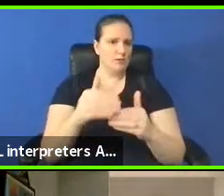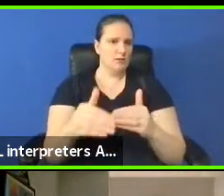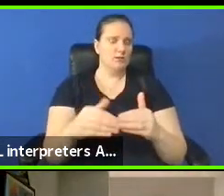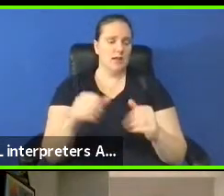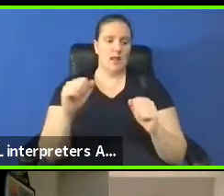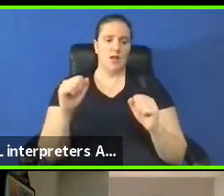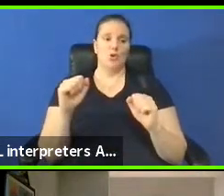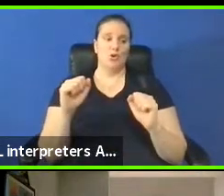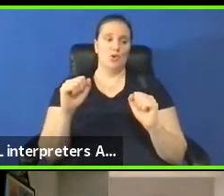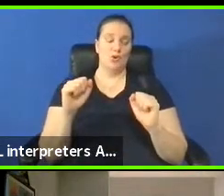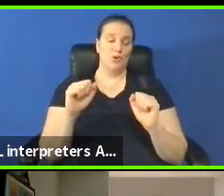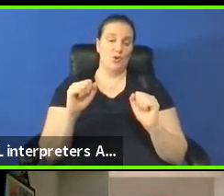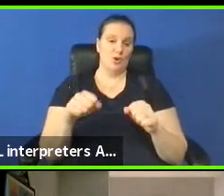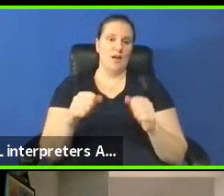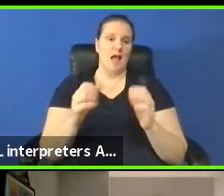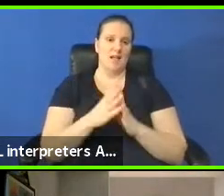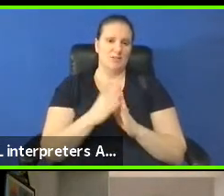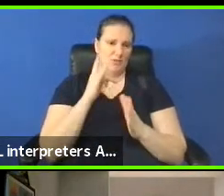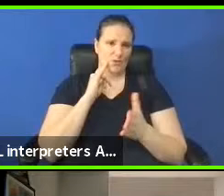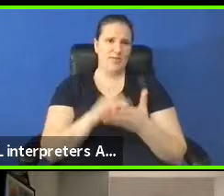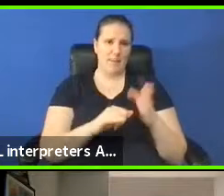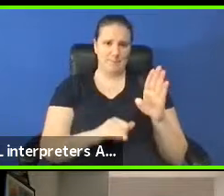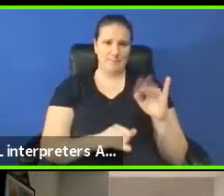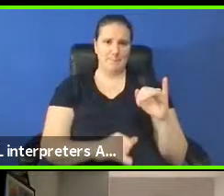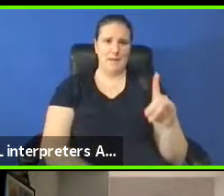they could ask for that bid?